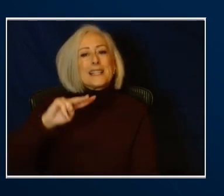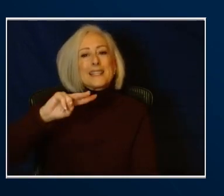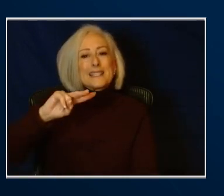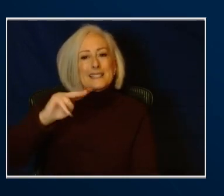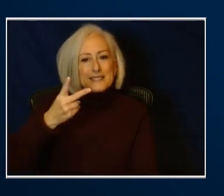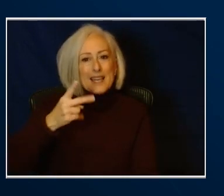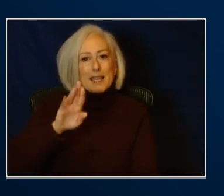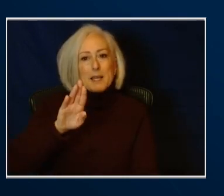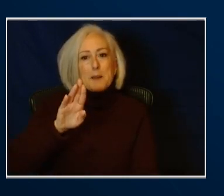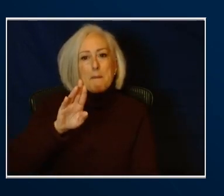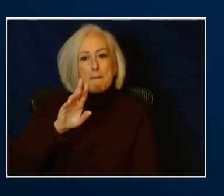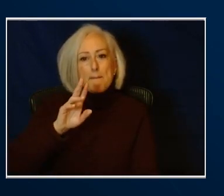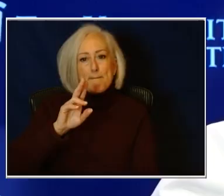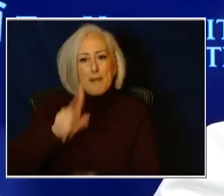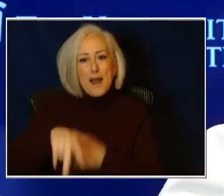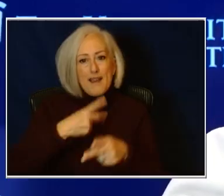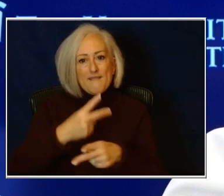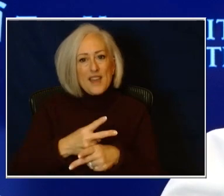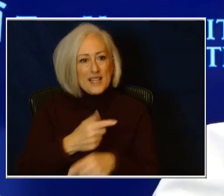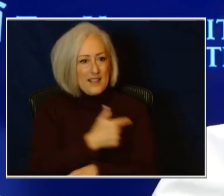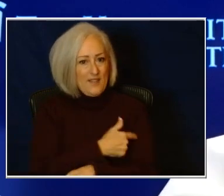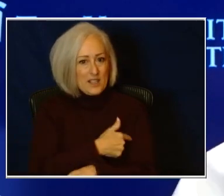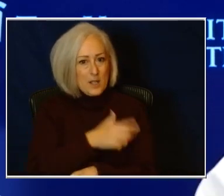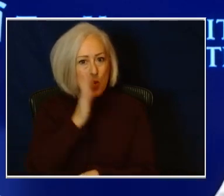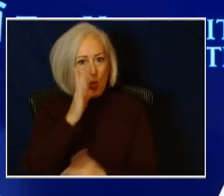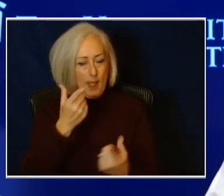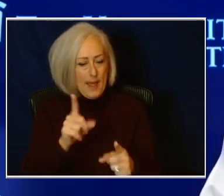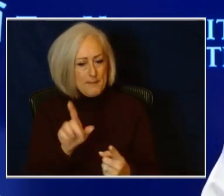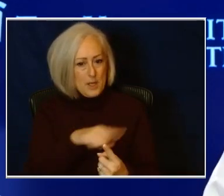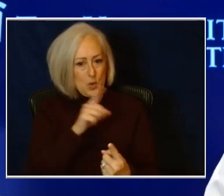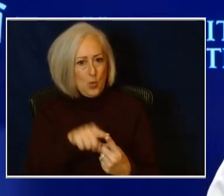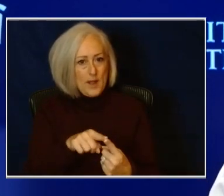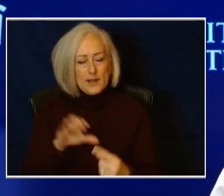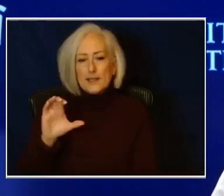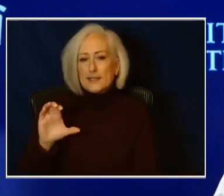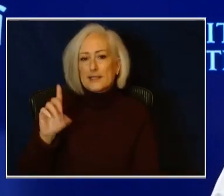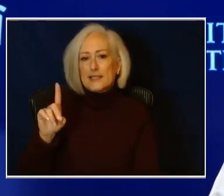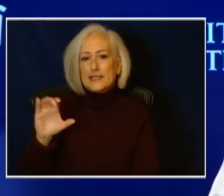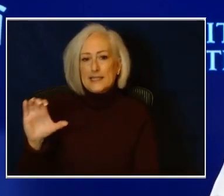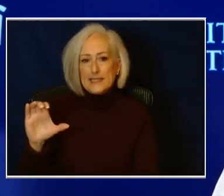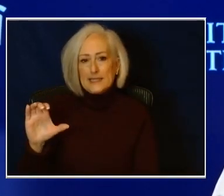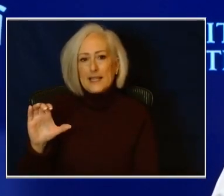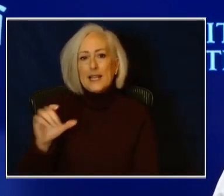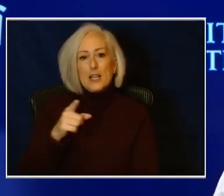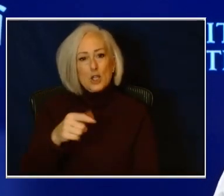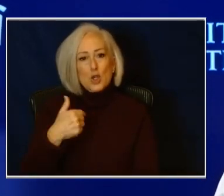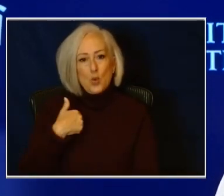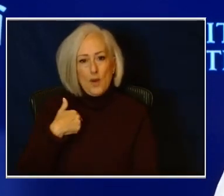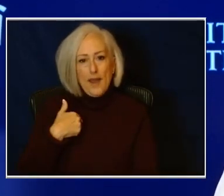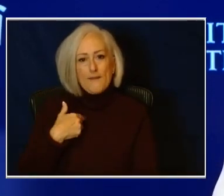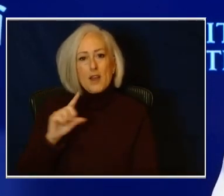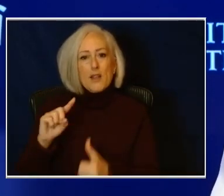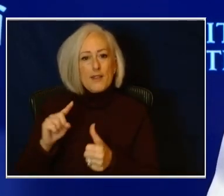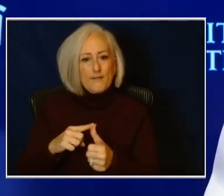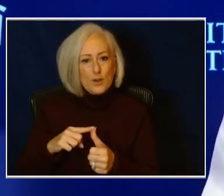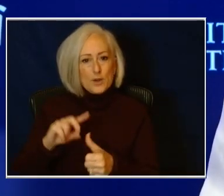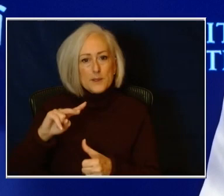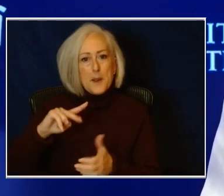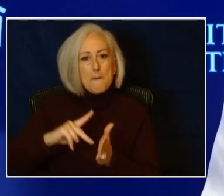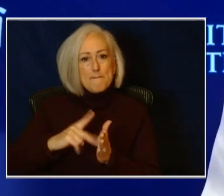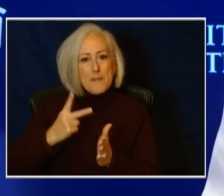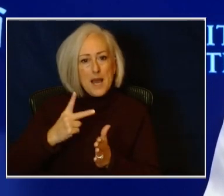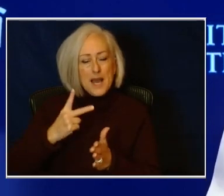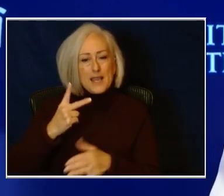or recommended? Yeah, no, so the CDC said after the first one, if you have the first one, that it's probably, they may wait a year for the